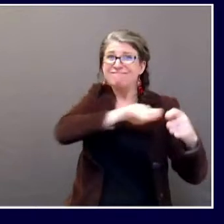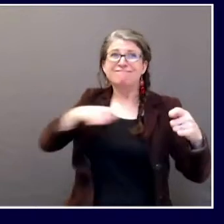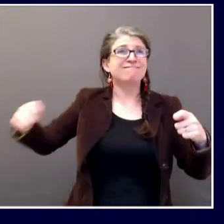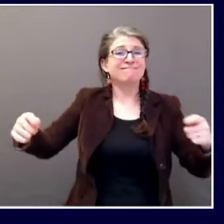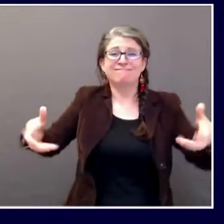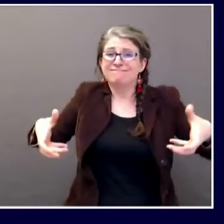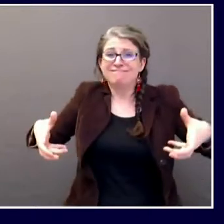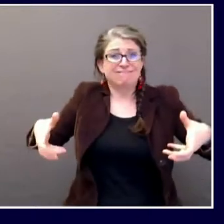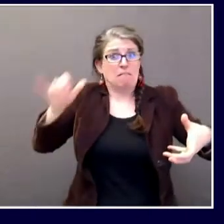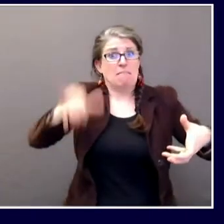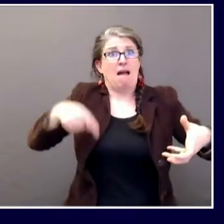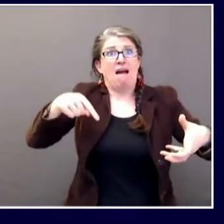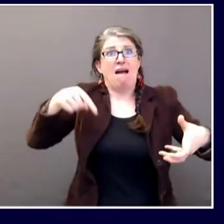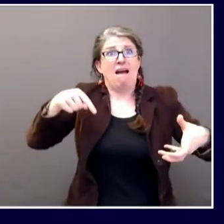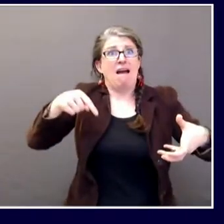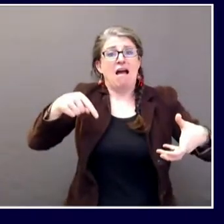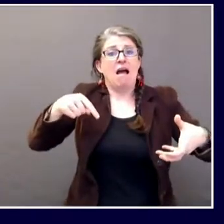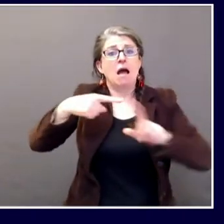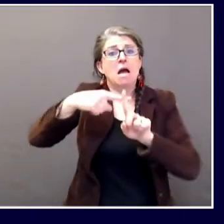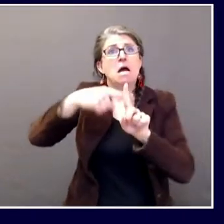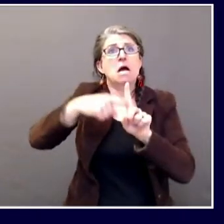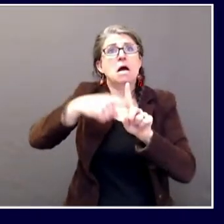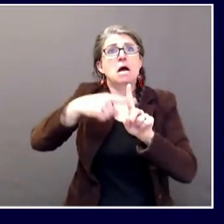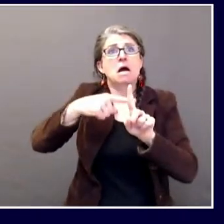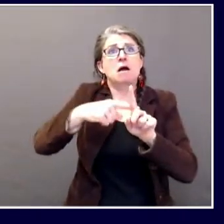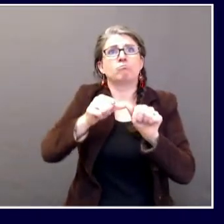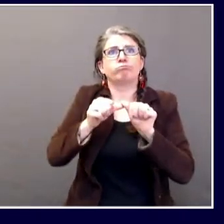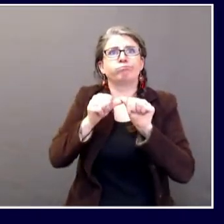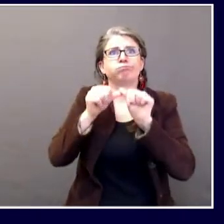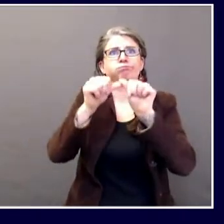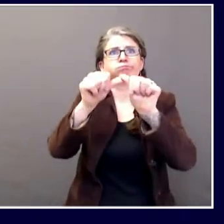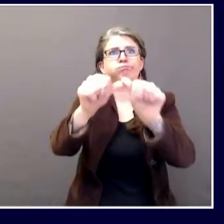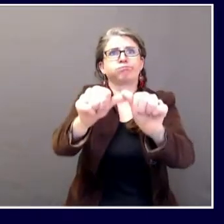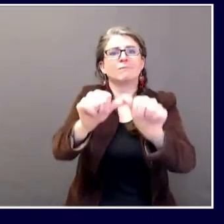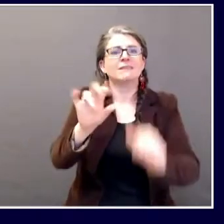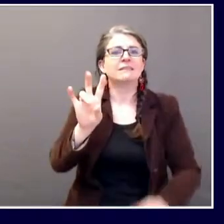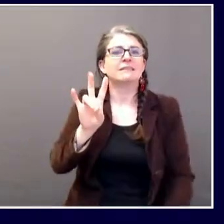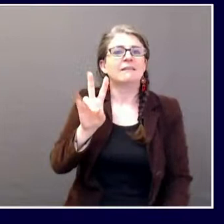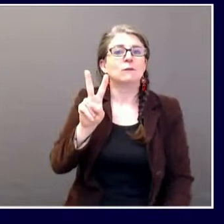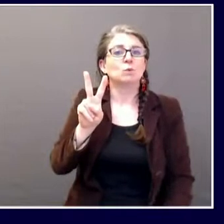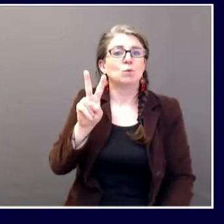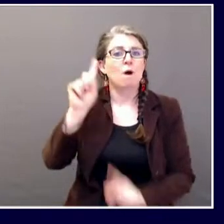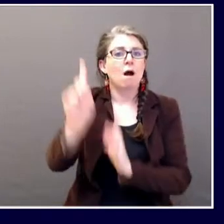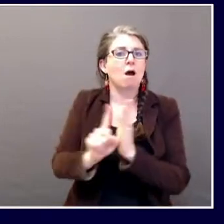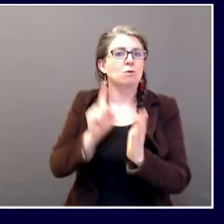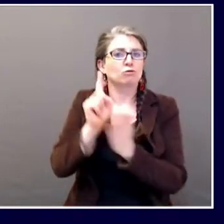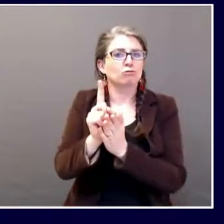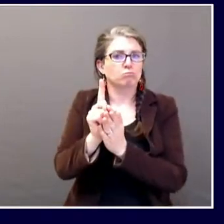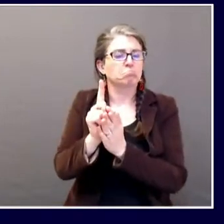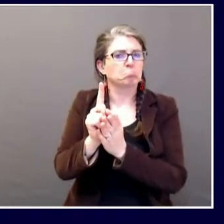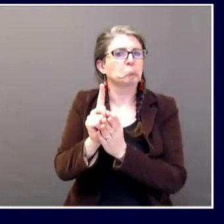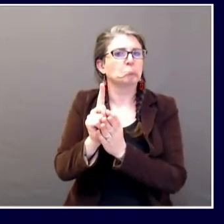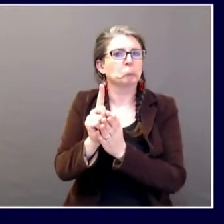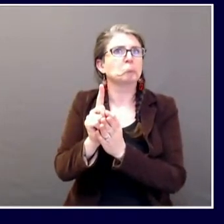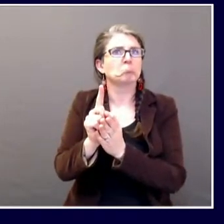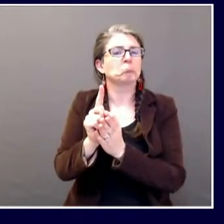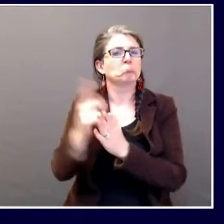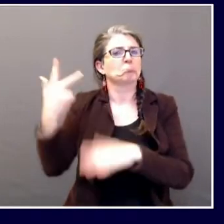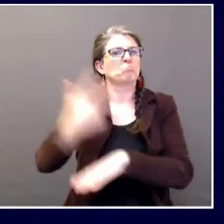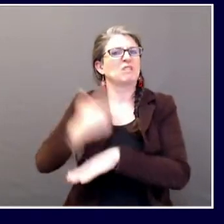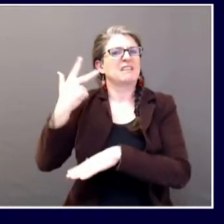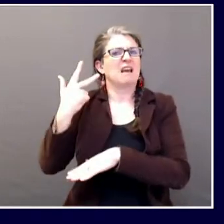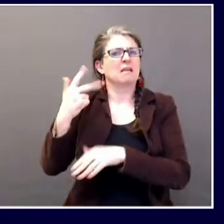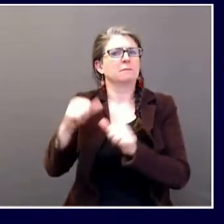indeed maybe that goes into tomorrow when the weather clears up a bit, the vaccines will not have been